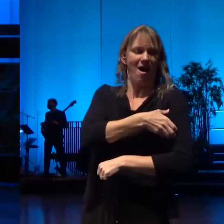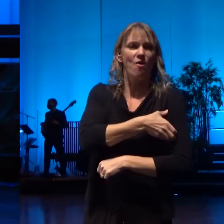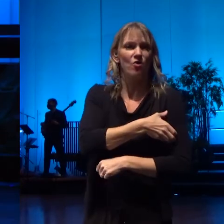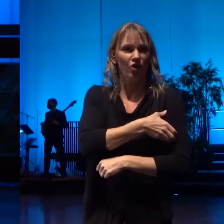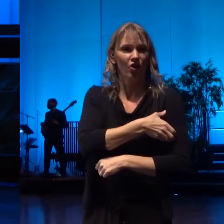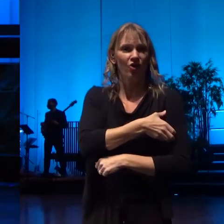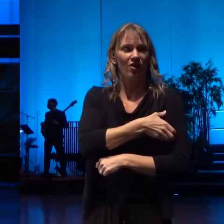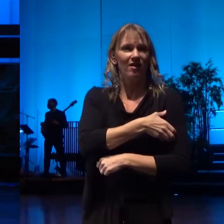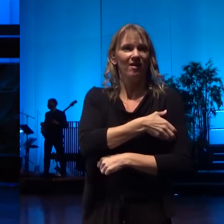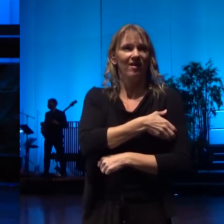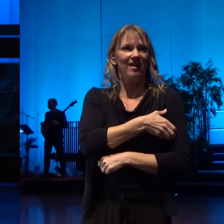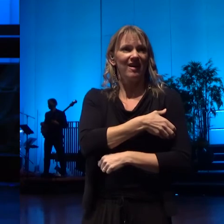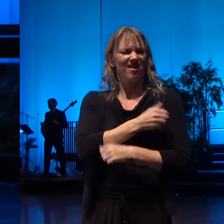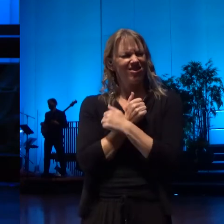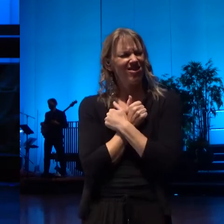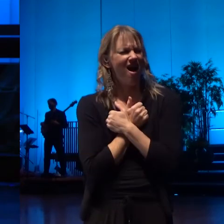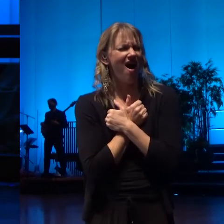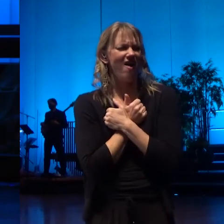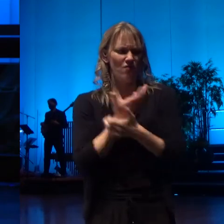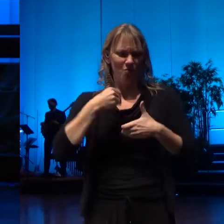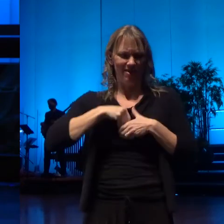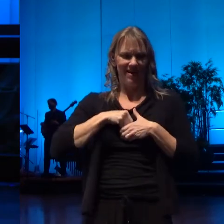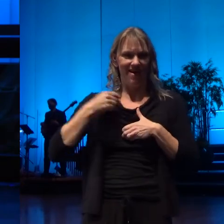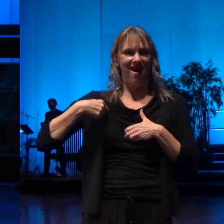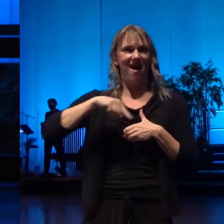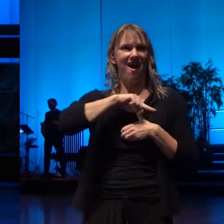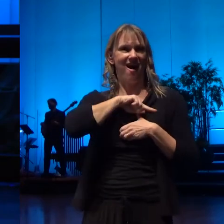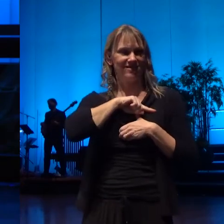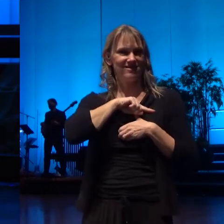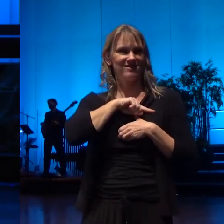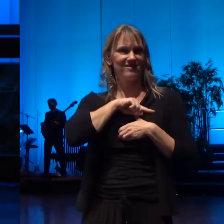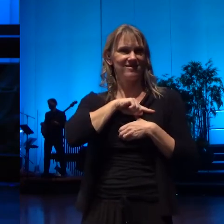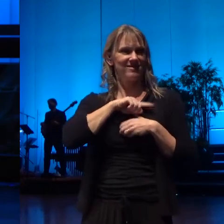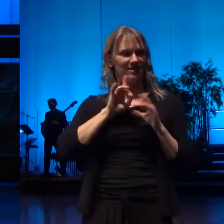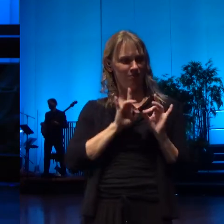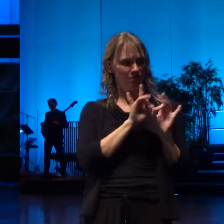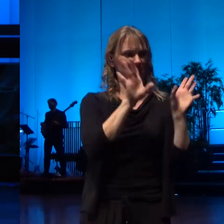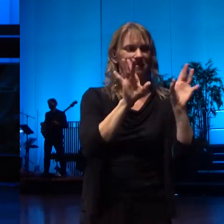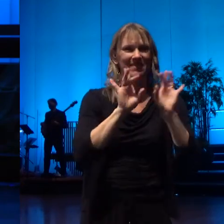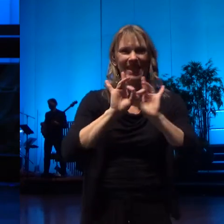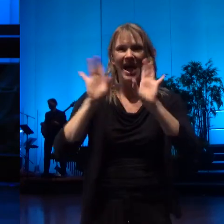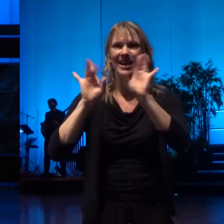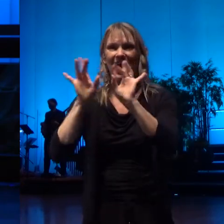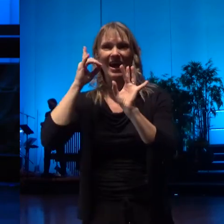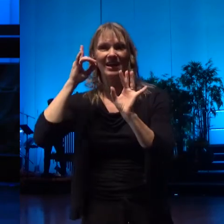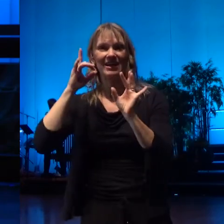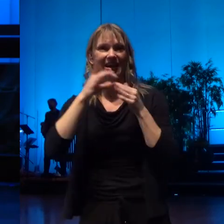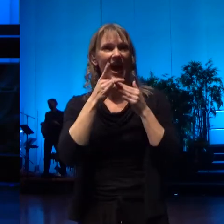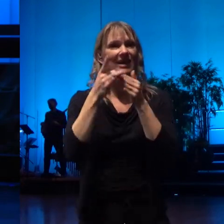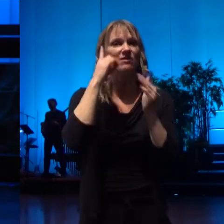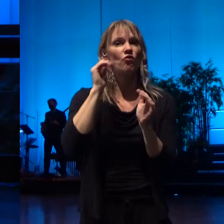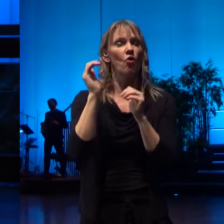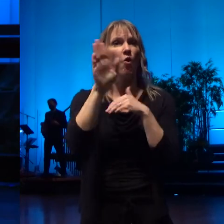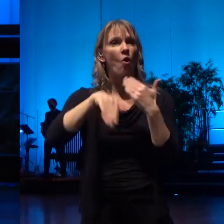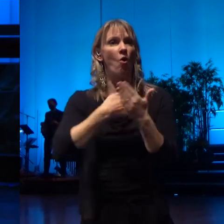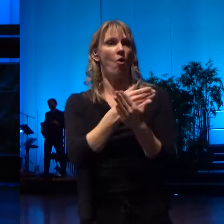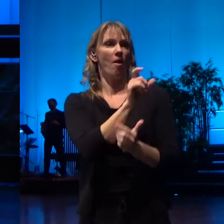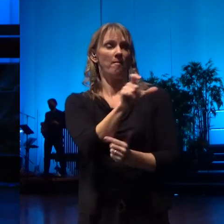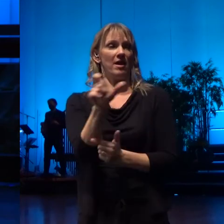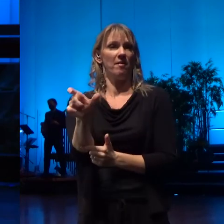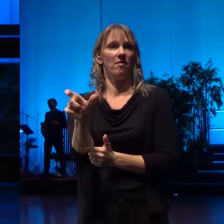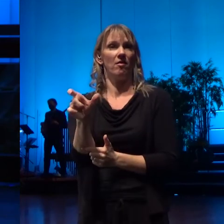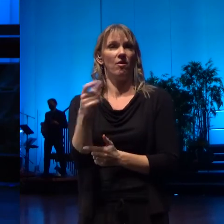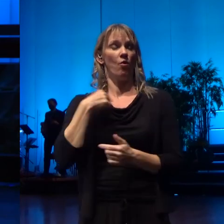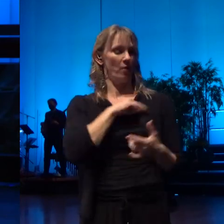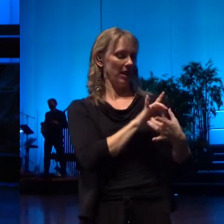that light of love that is insight to all. So we just let go right now. Where do we